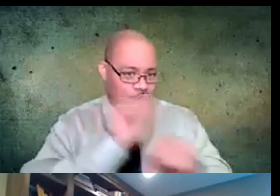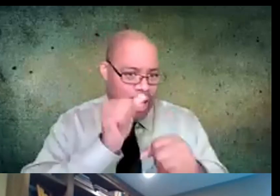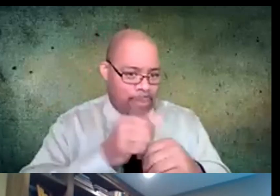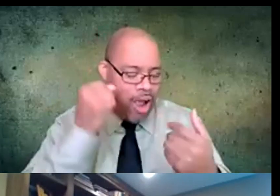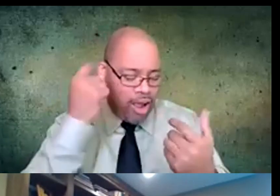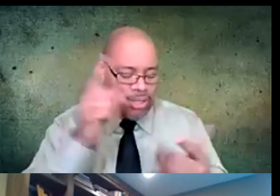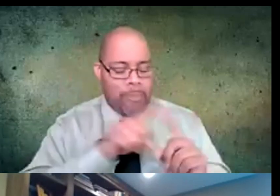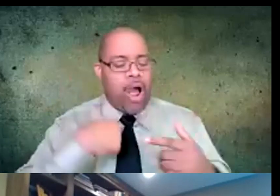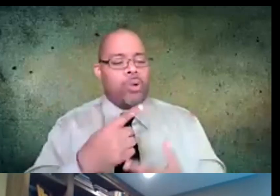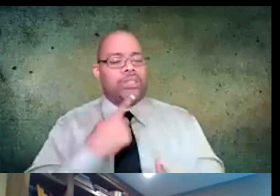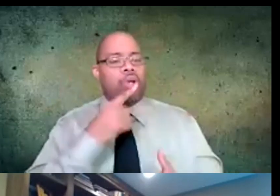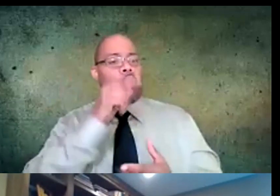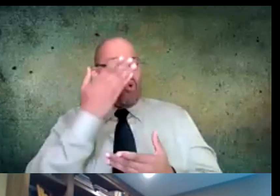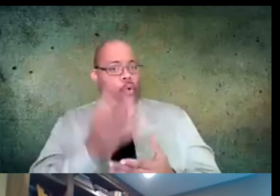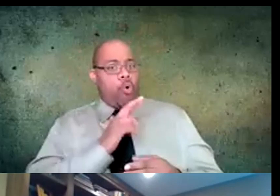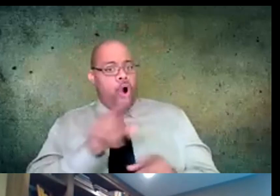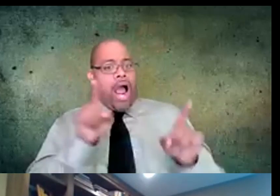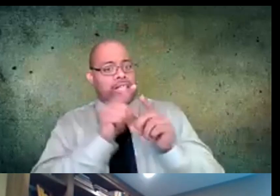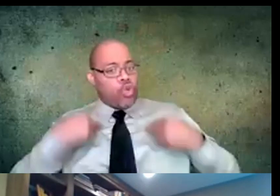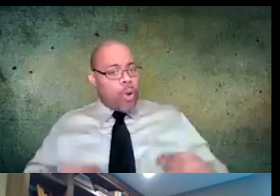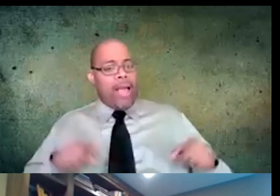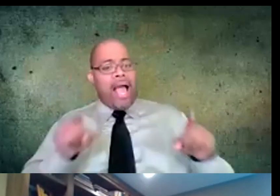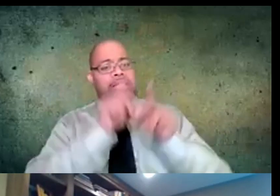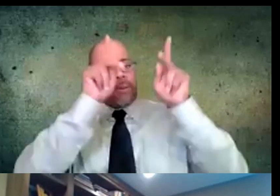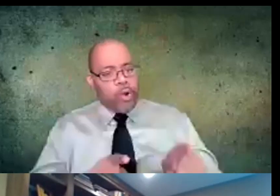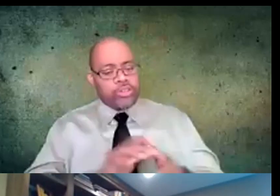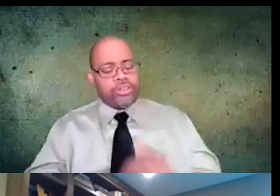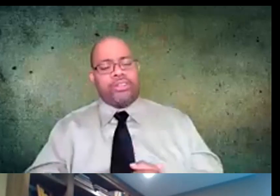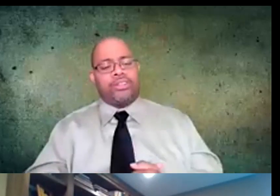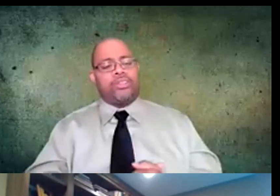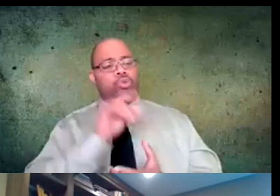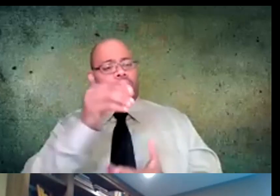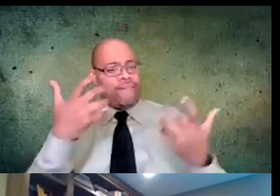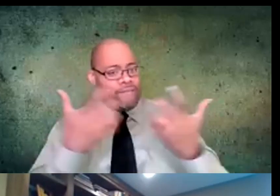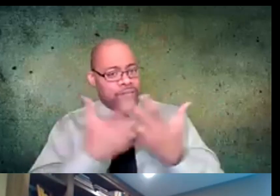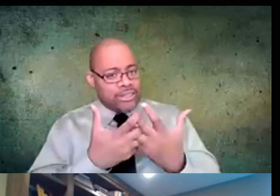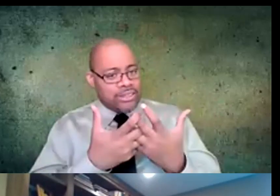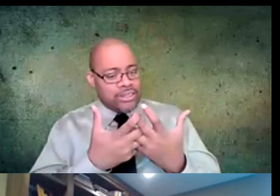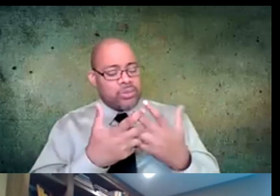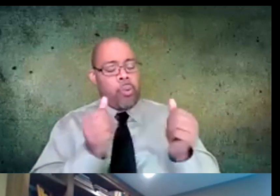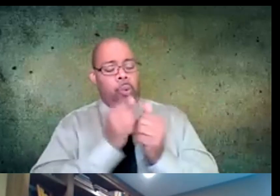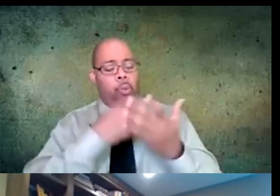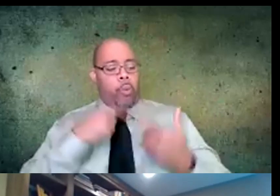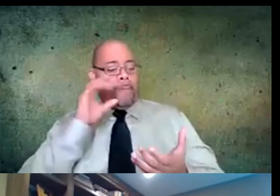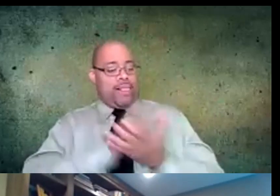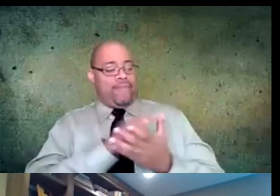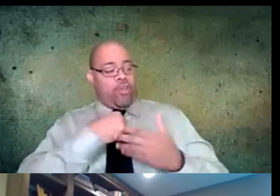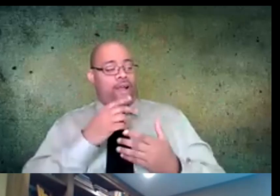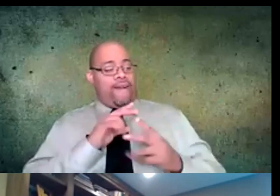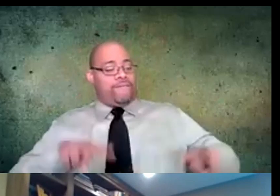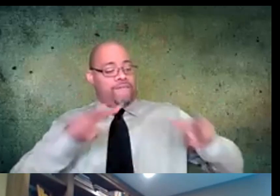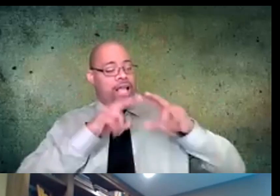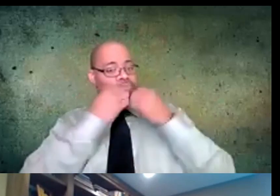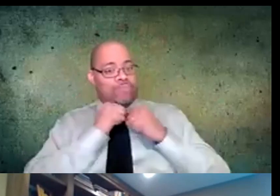But I would say who you are as a human being, as a person. Do you fit with what we believe in, our value system?